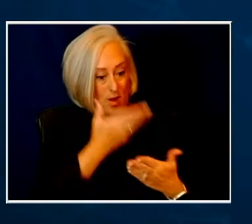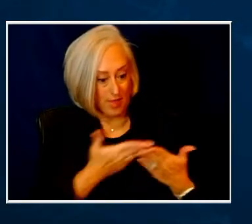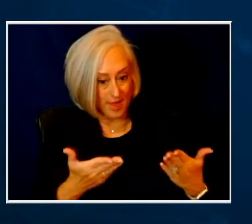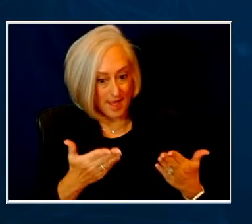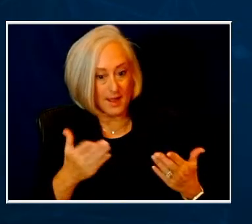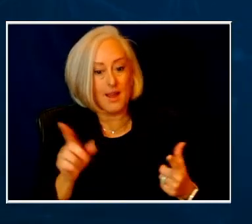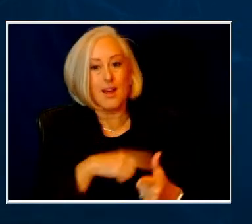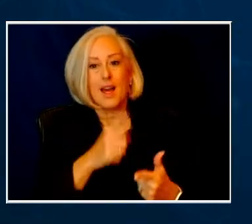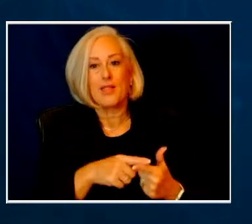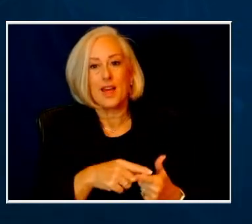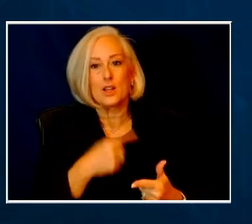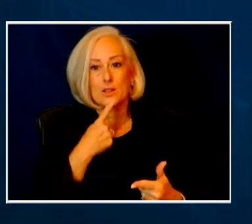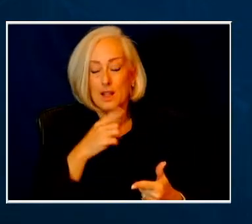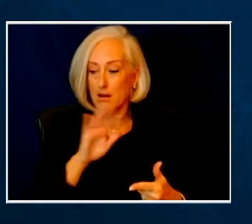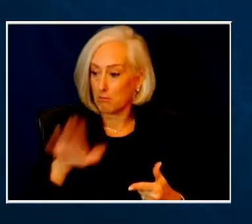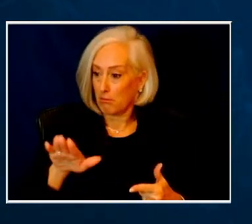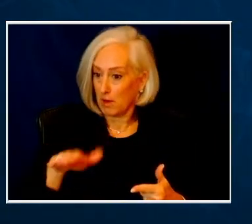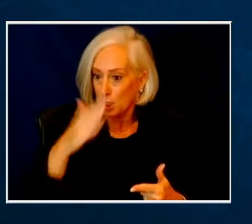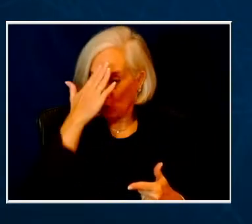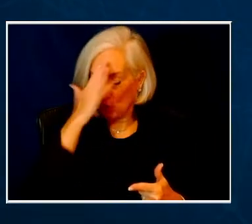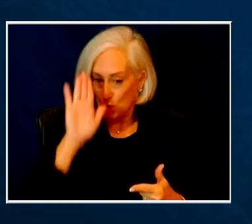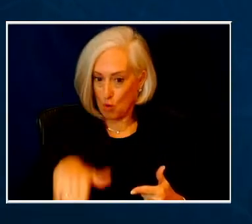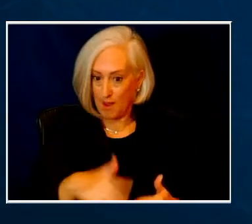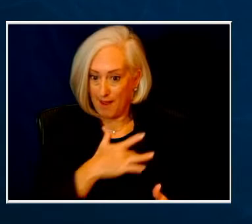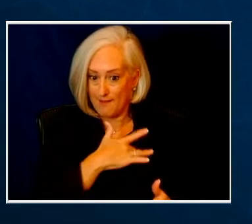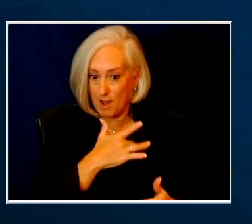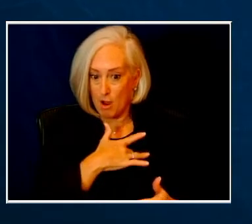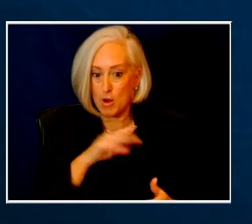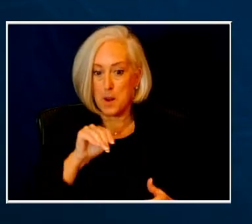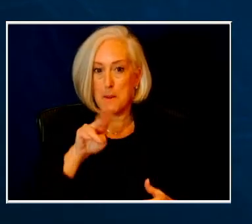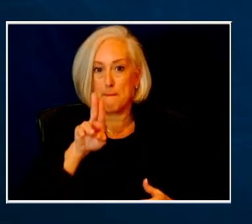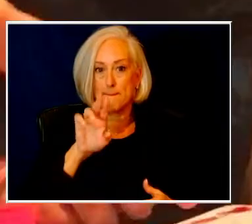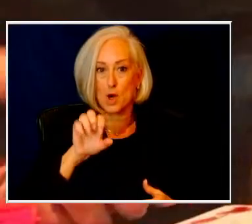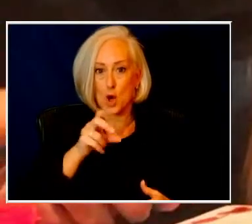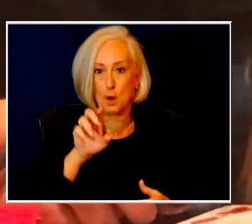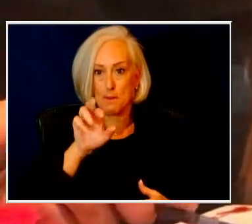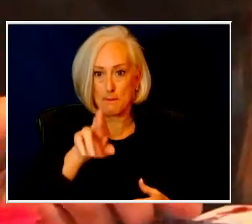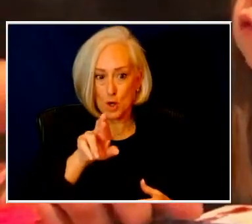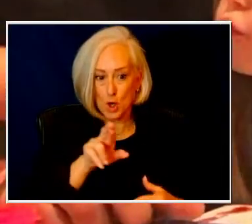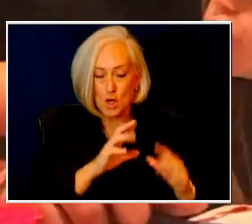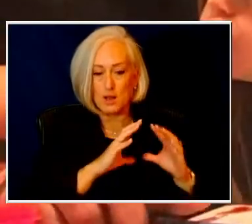how frightening is that? It was really a crazy deal.